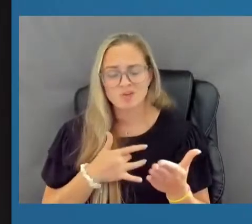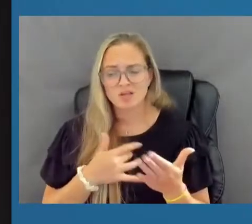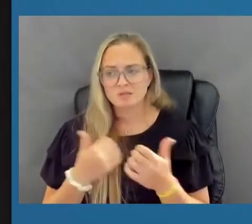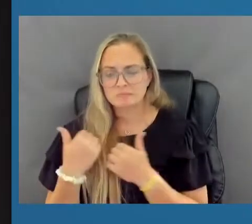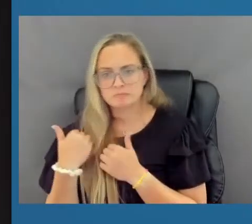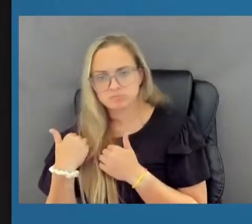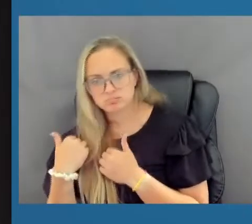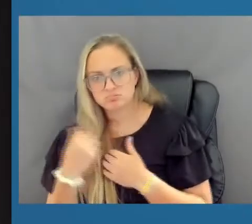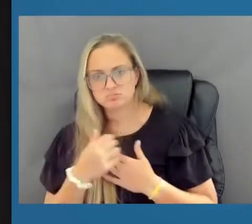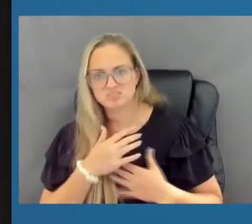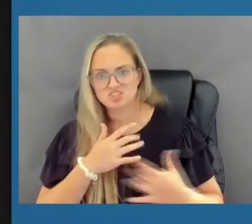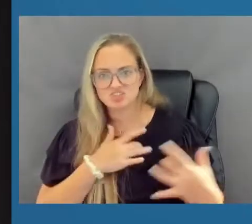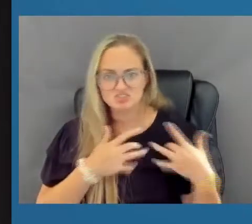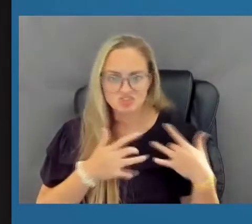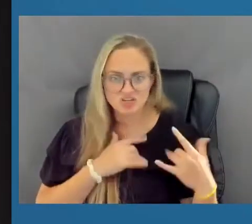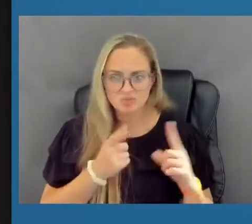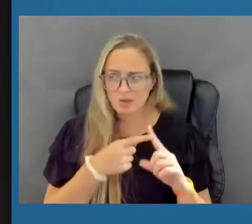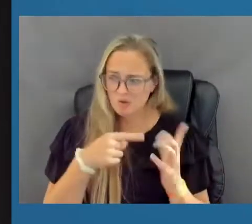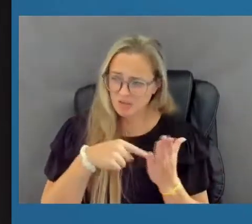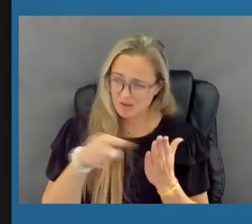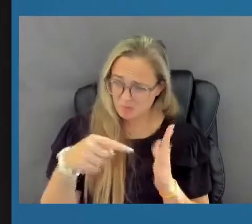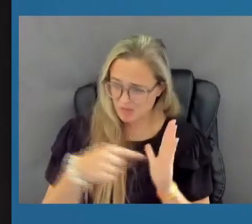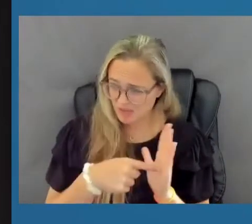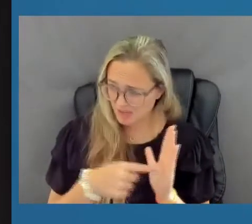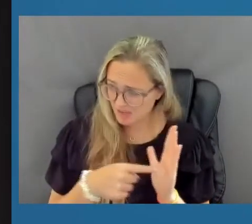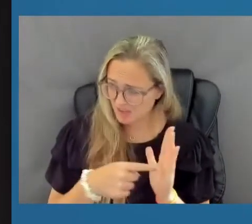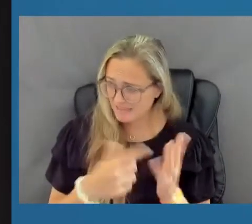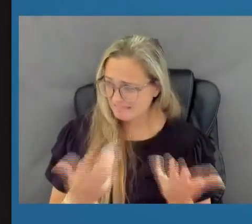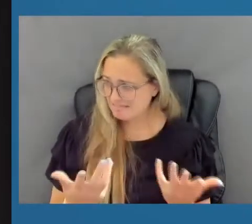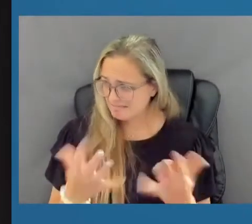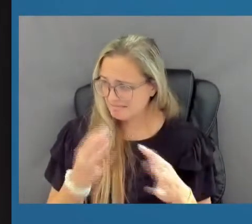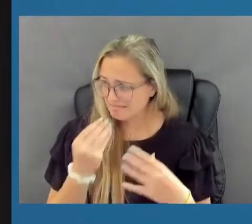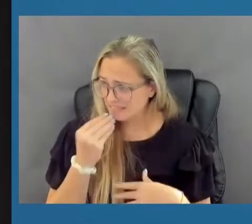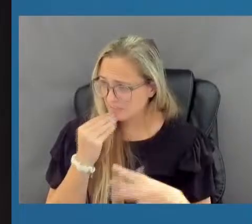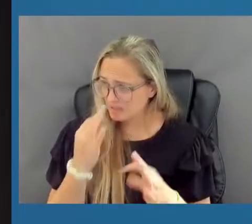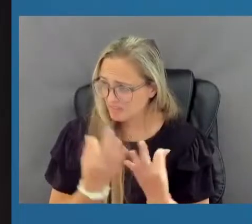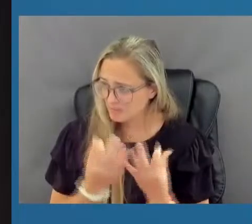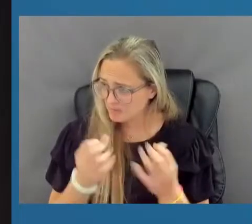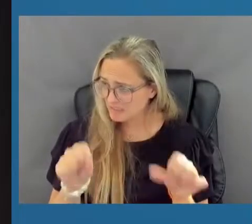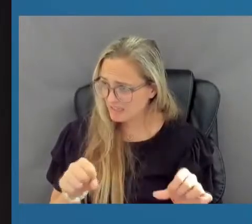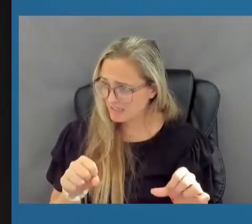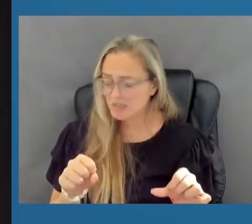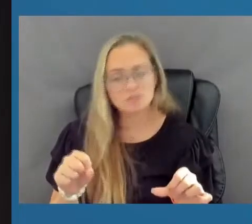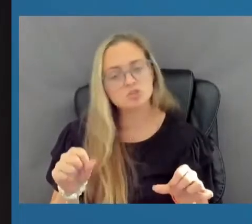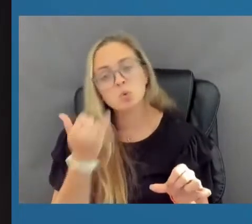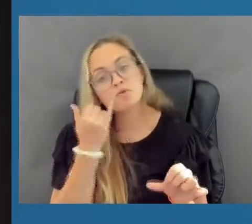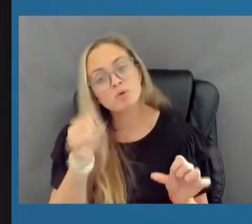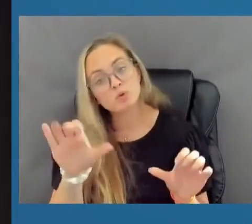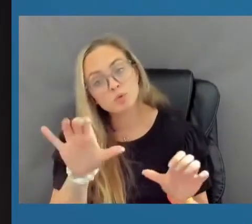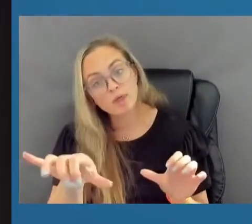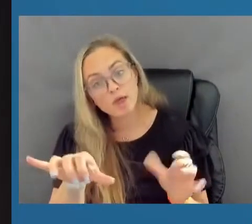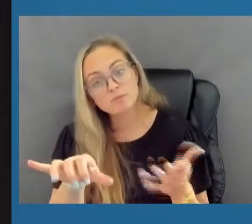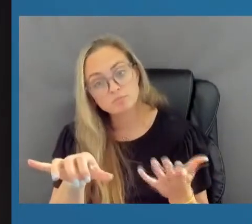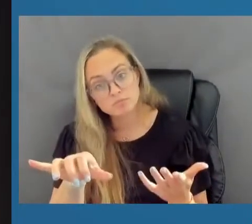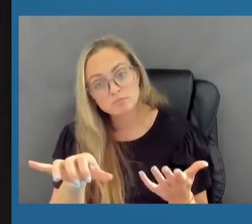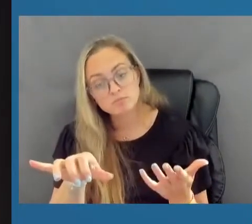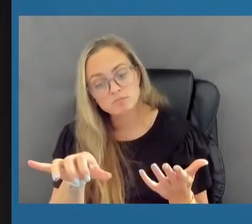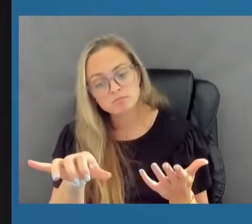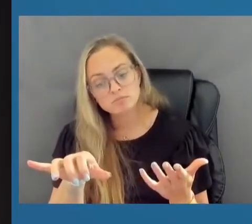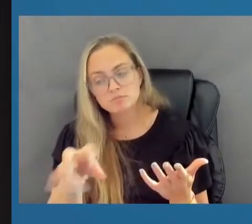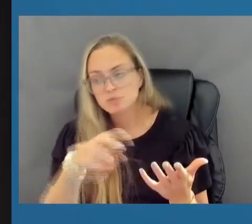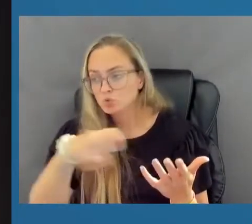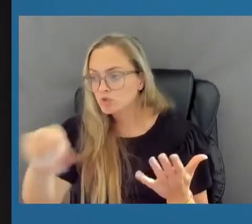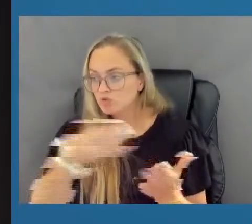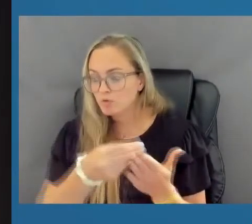and that anxiety about paying the bills and feeding their families. So we can do something like this. You know, transfer the money from